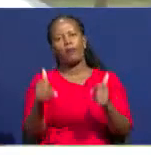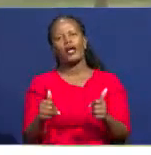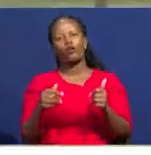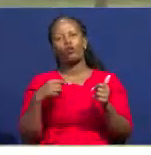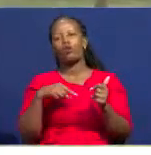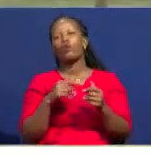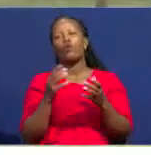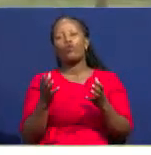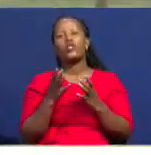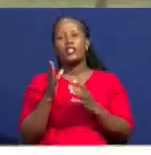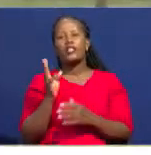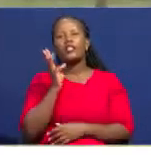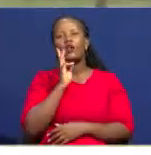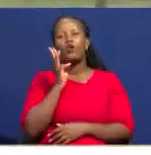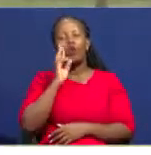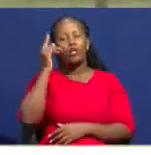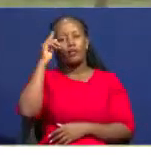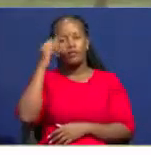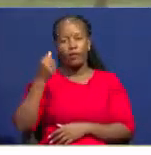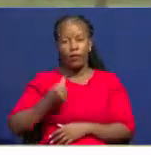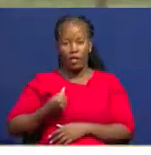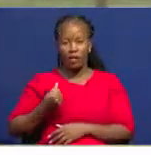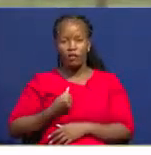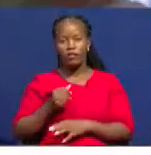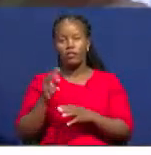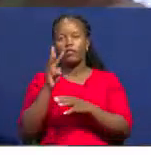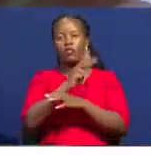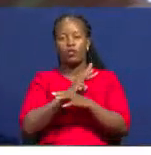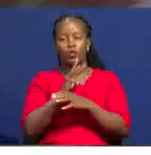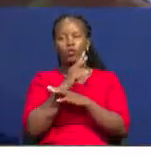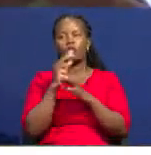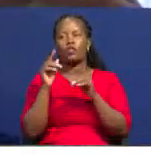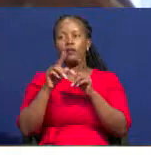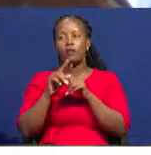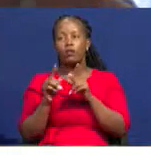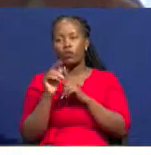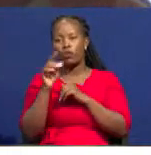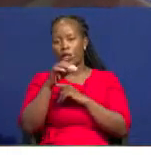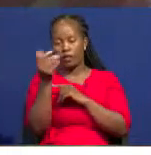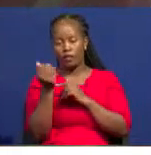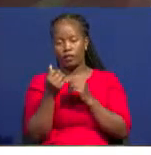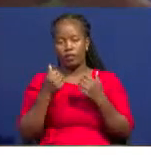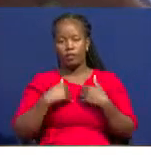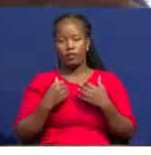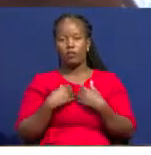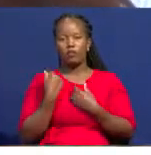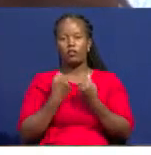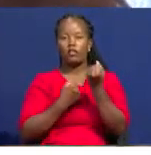water for these girls to use, and the more reason is to be hygienic.